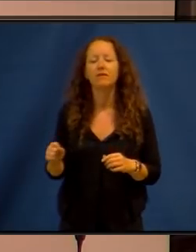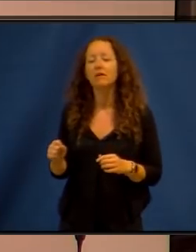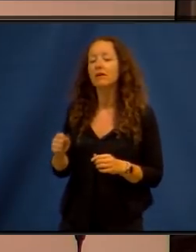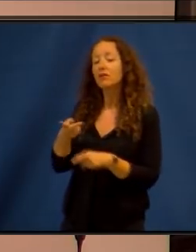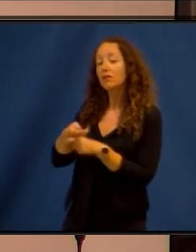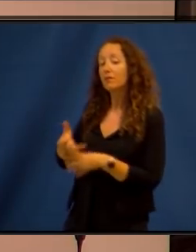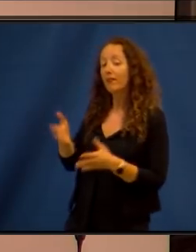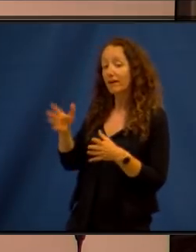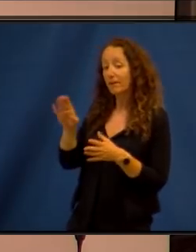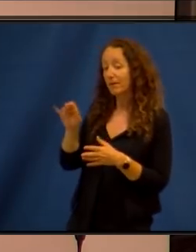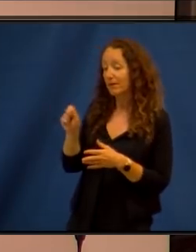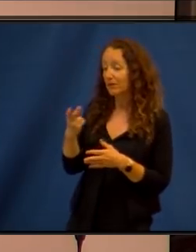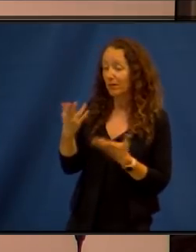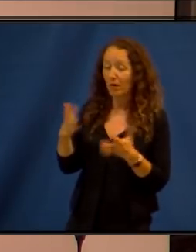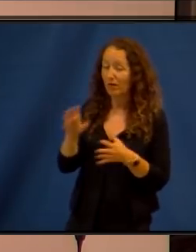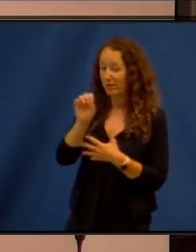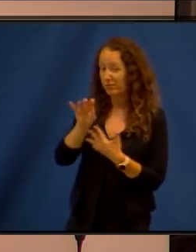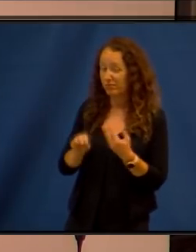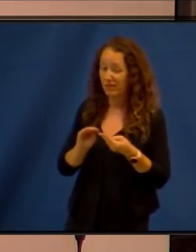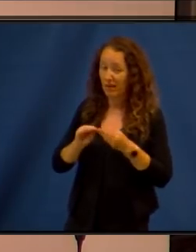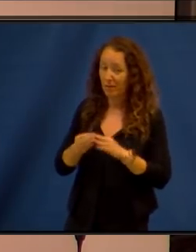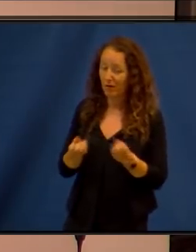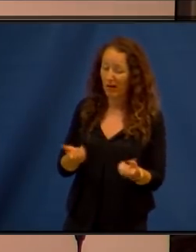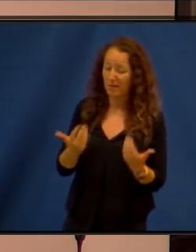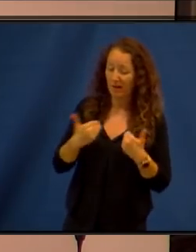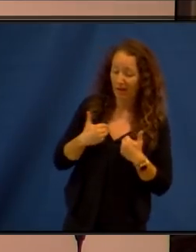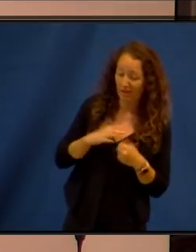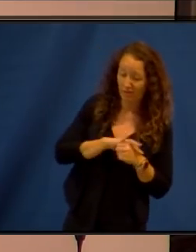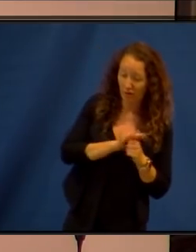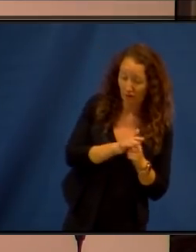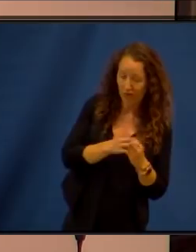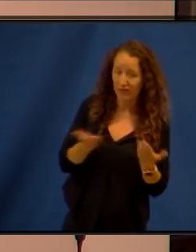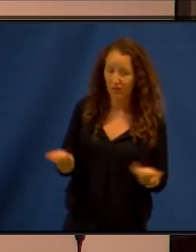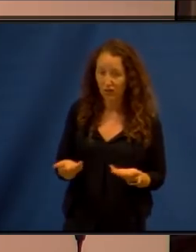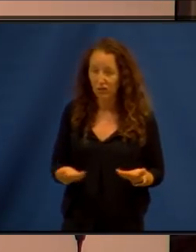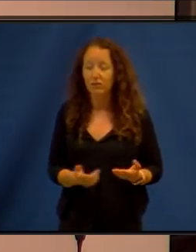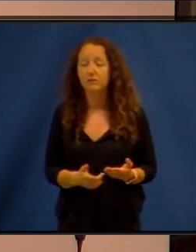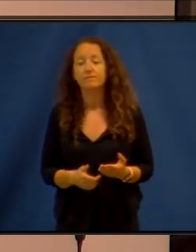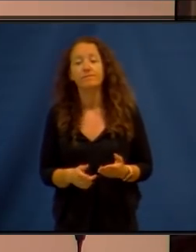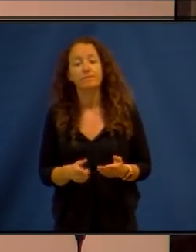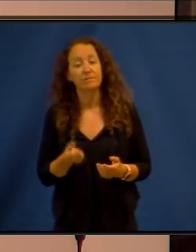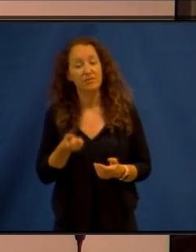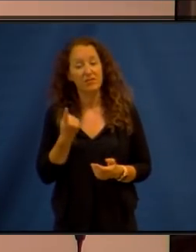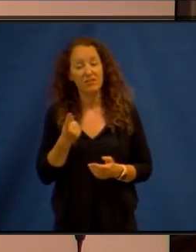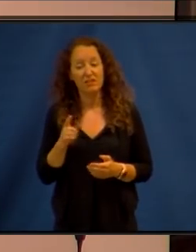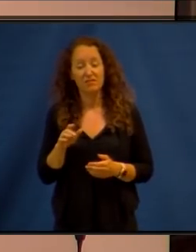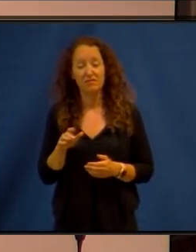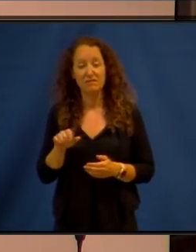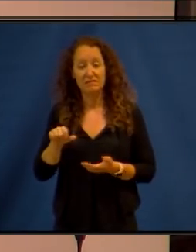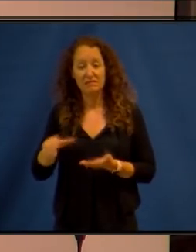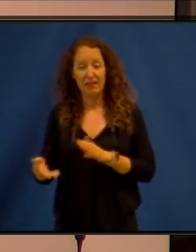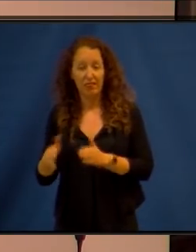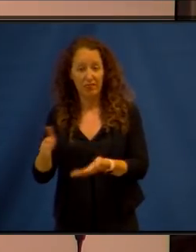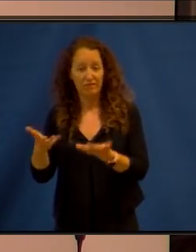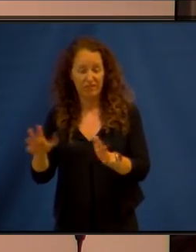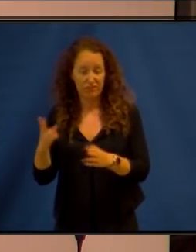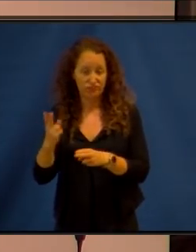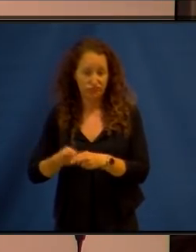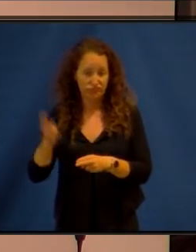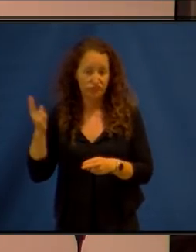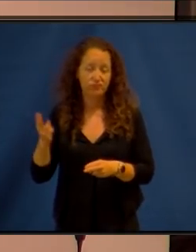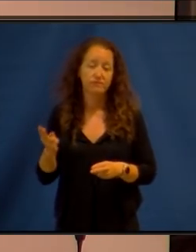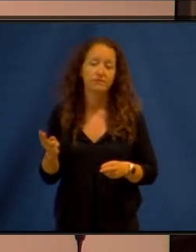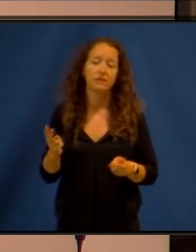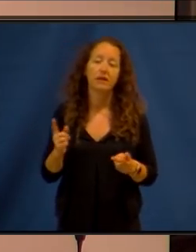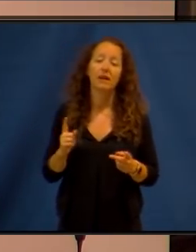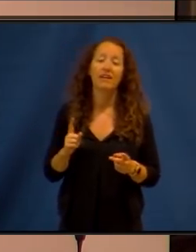our cases, and Brian's made a good point that those are the deaths and so forth, and numbers are